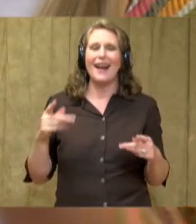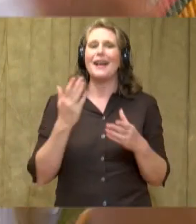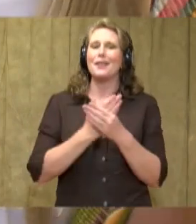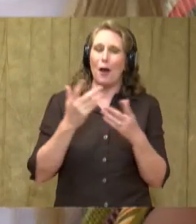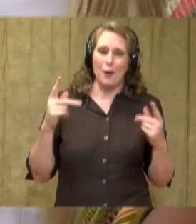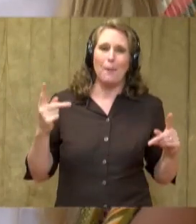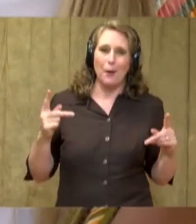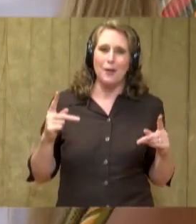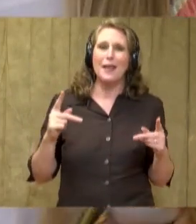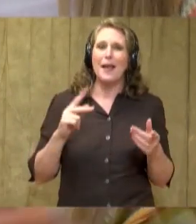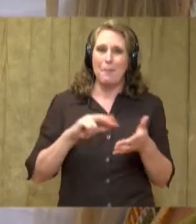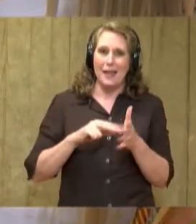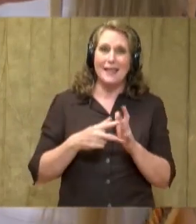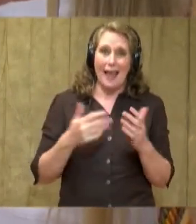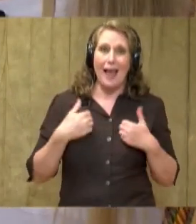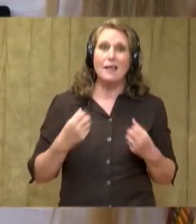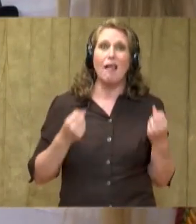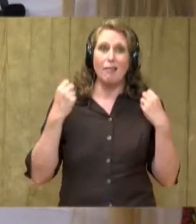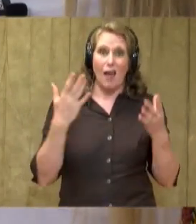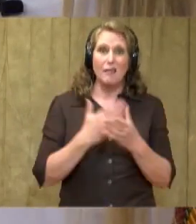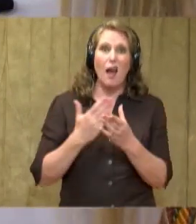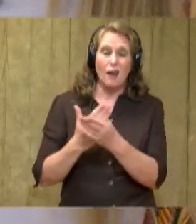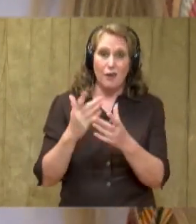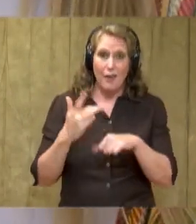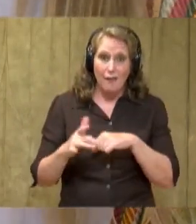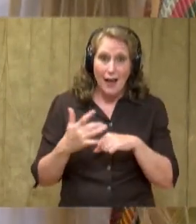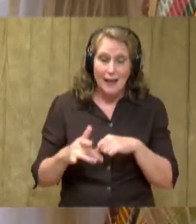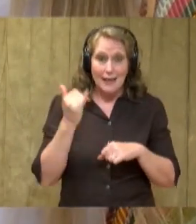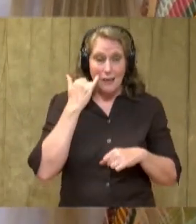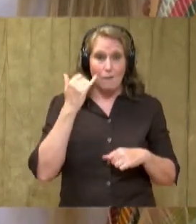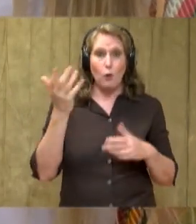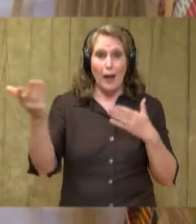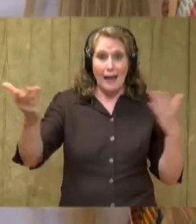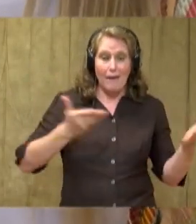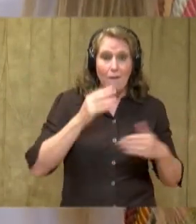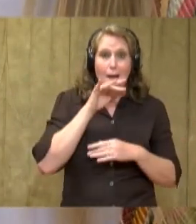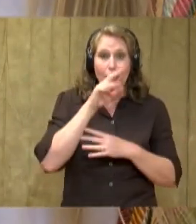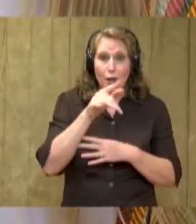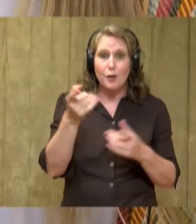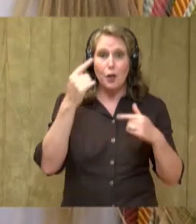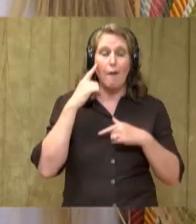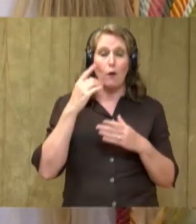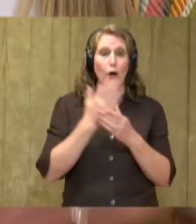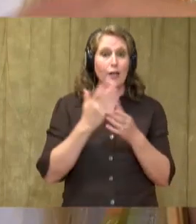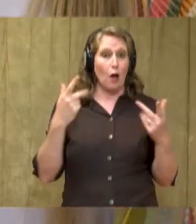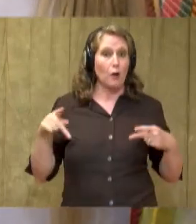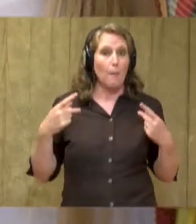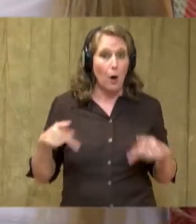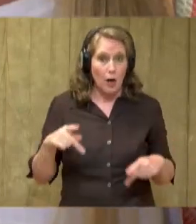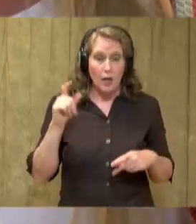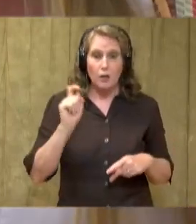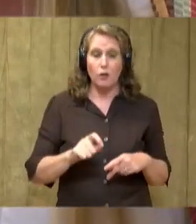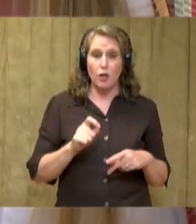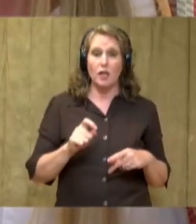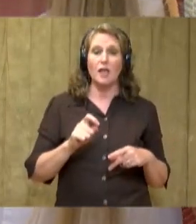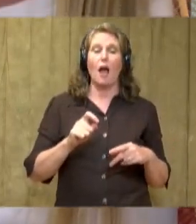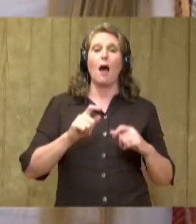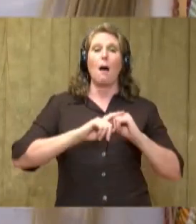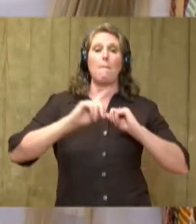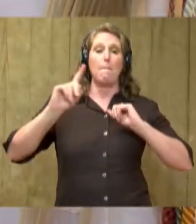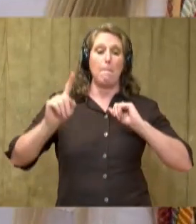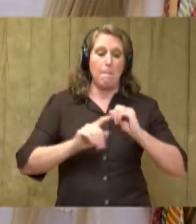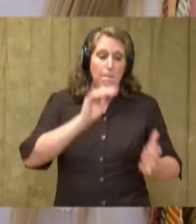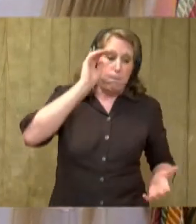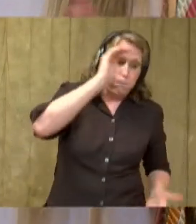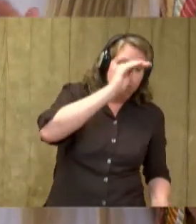are parties with lots of tacos. If you want to have some dragons over for a taco party, you'll need buckets